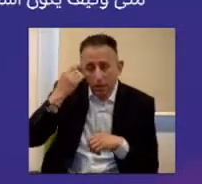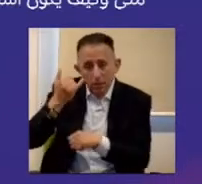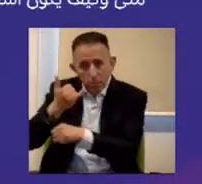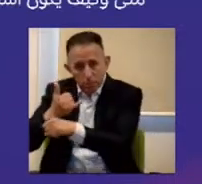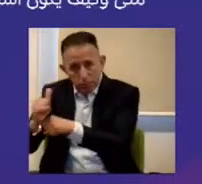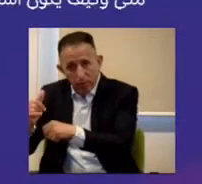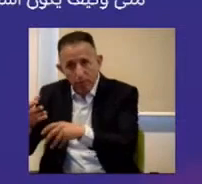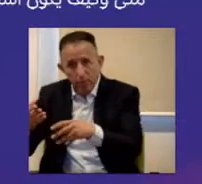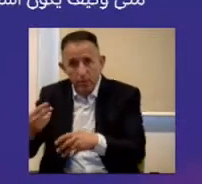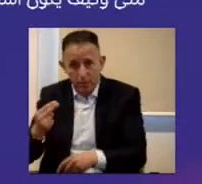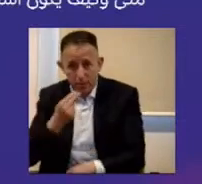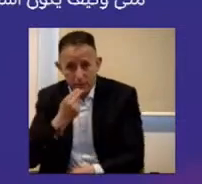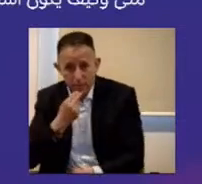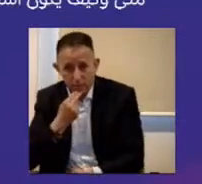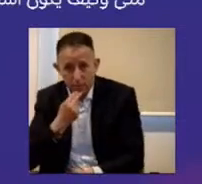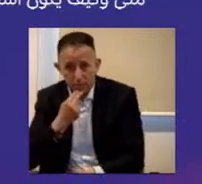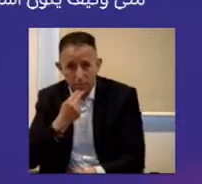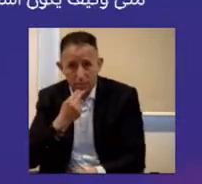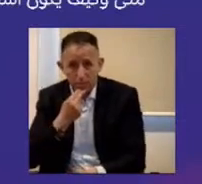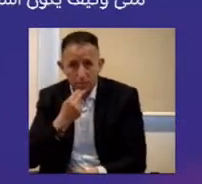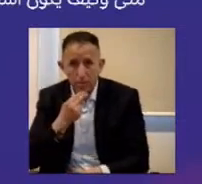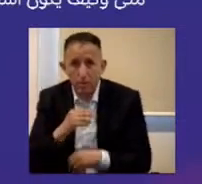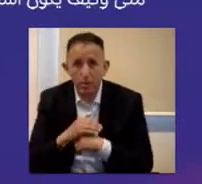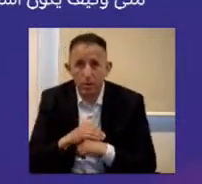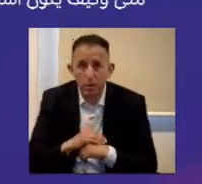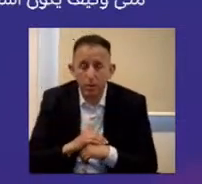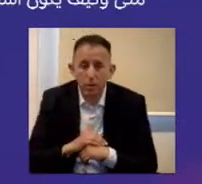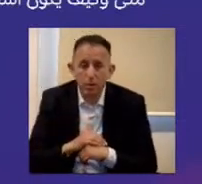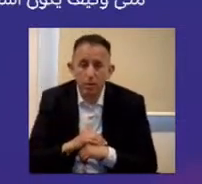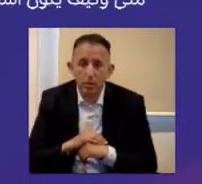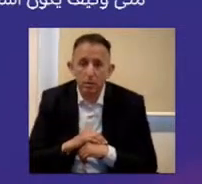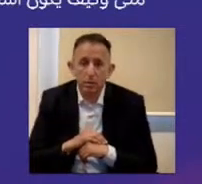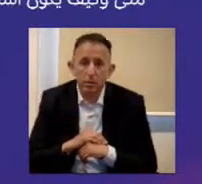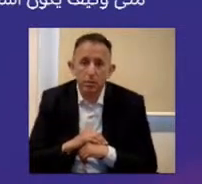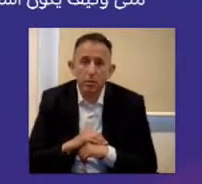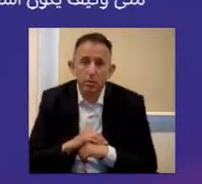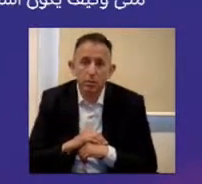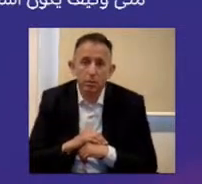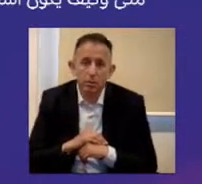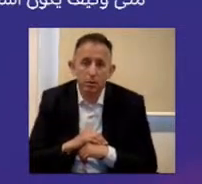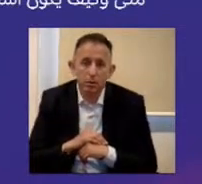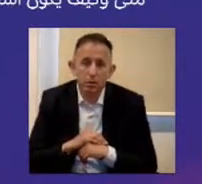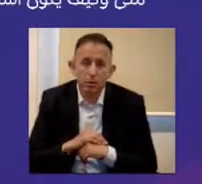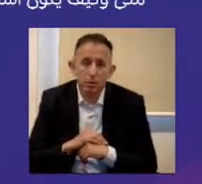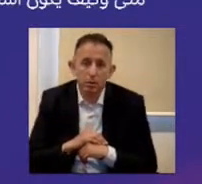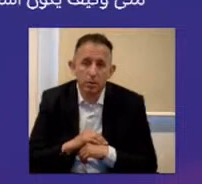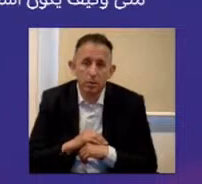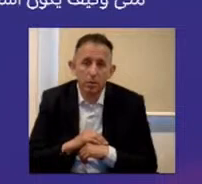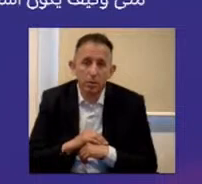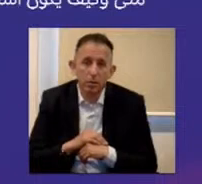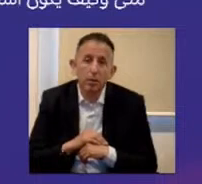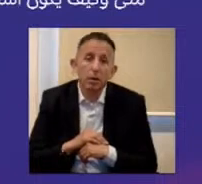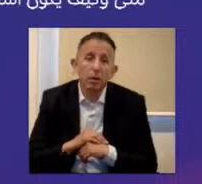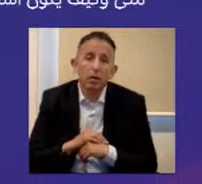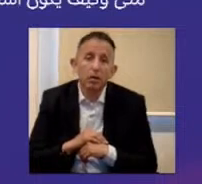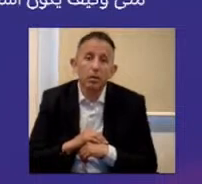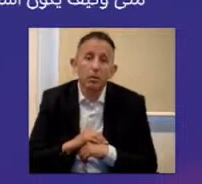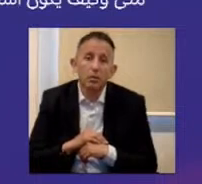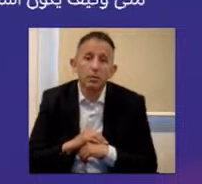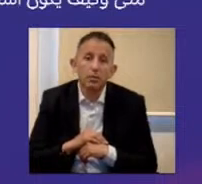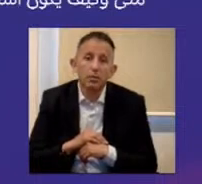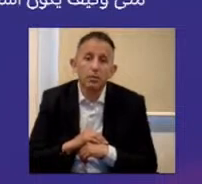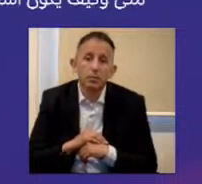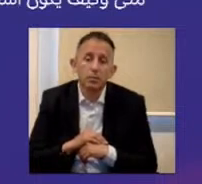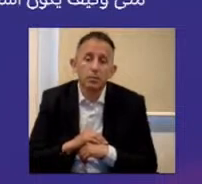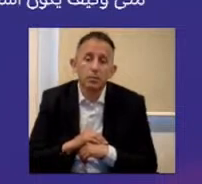things, that with human interactions, things become much, much more complex. Take a driverless car.